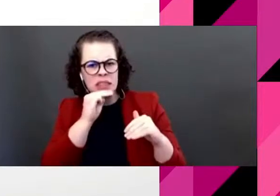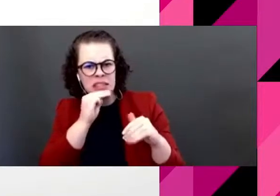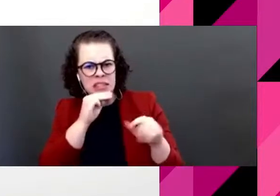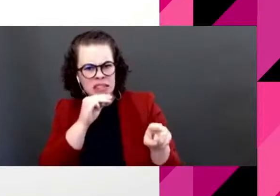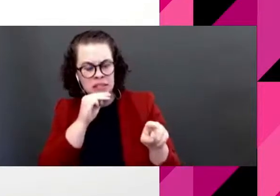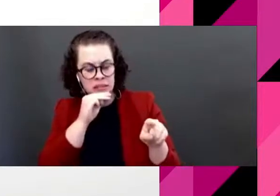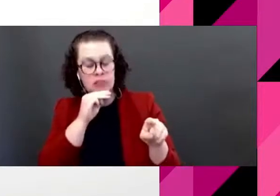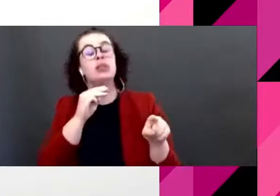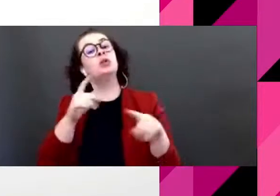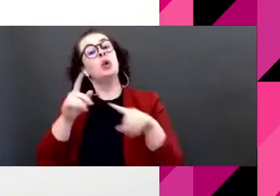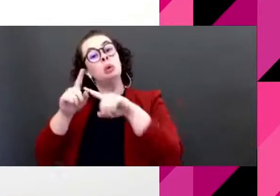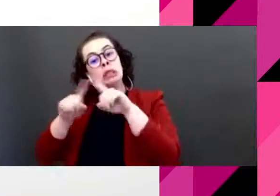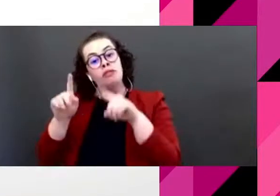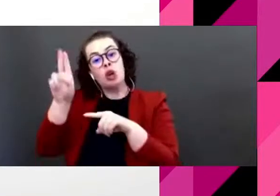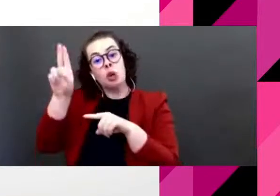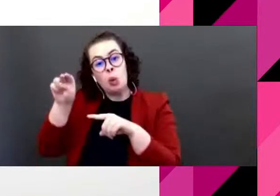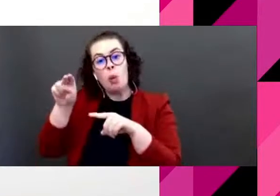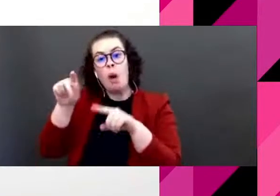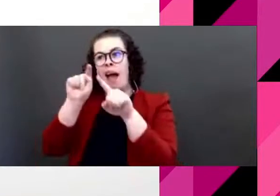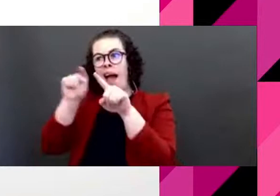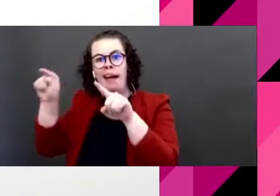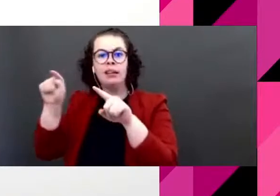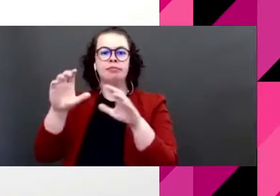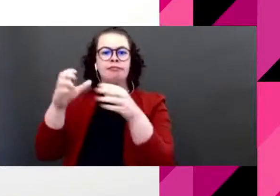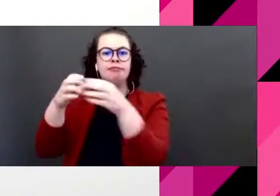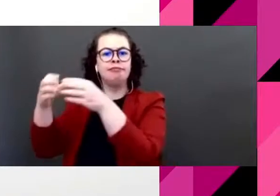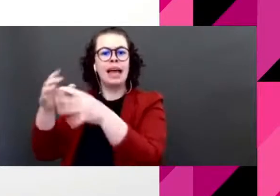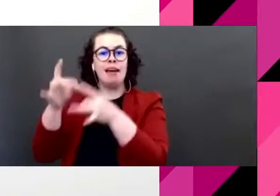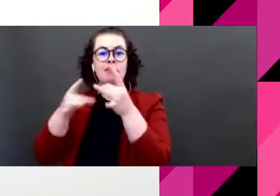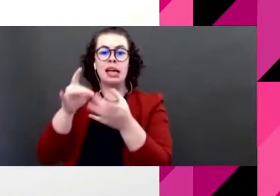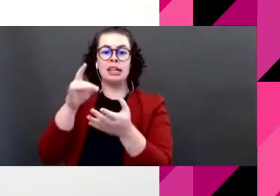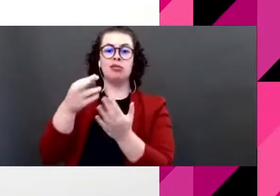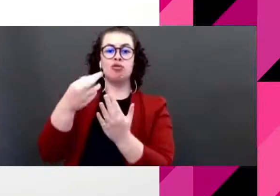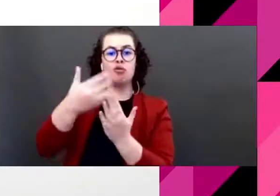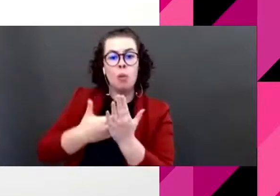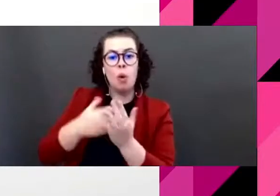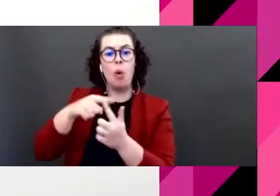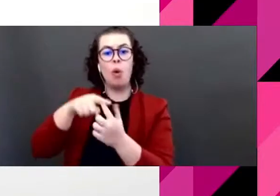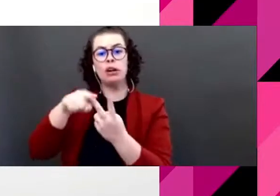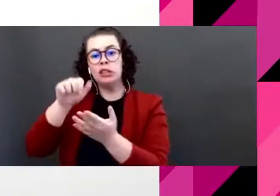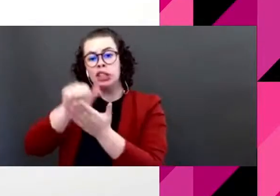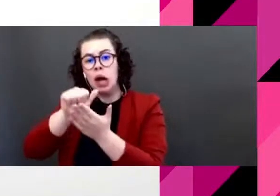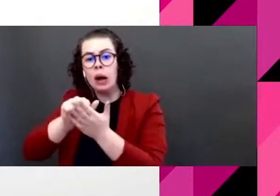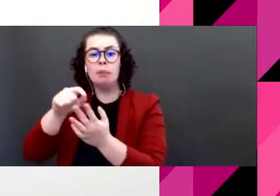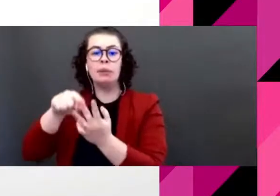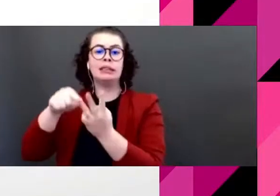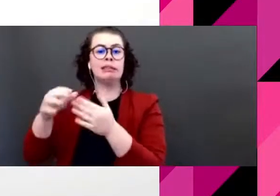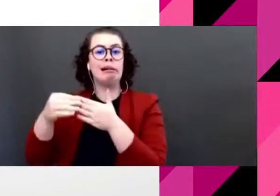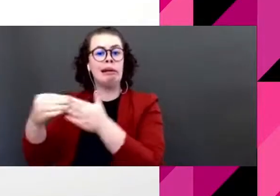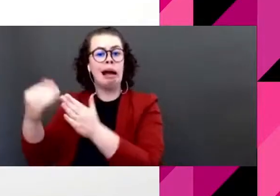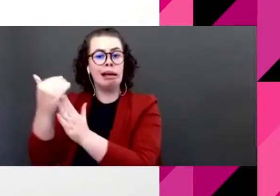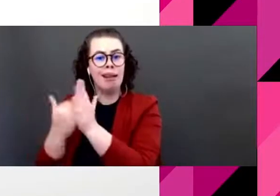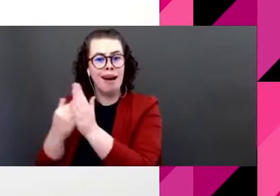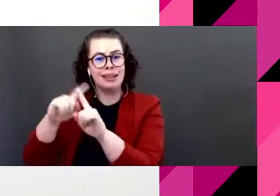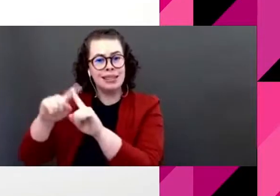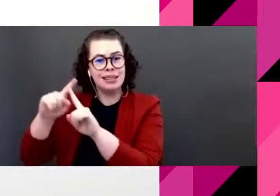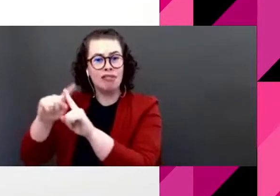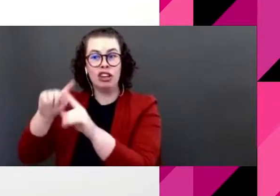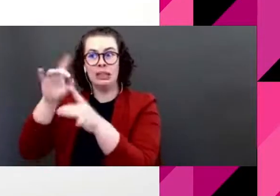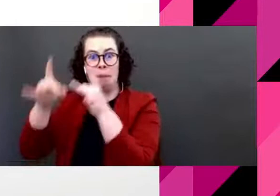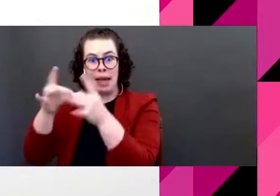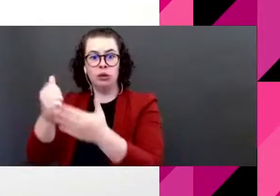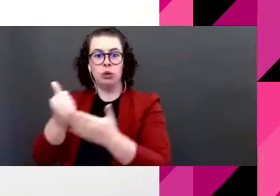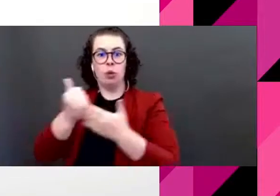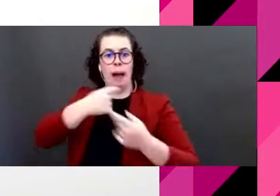been producing documents and reports on this issue. So that we were trying to complete